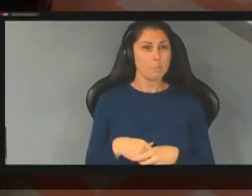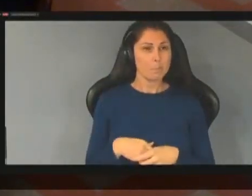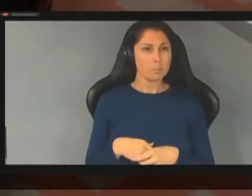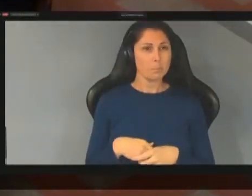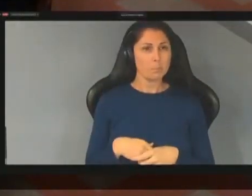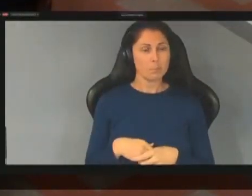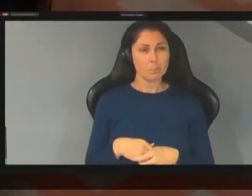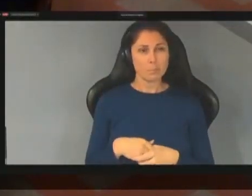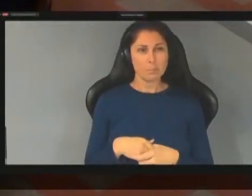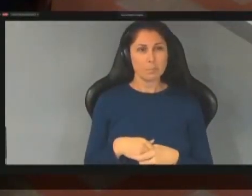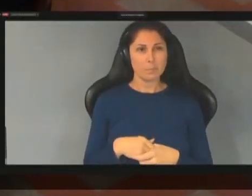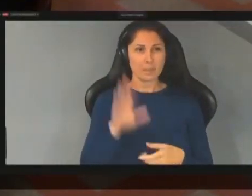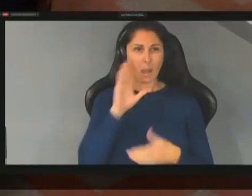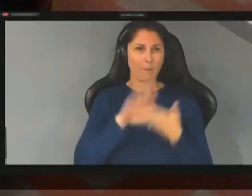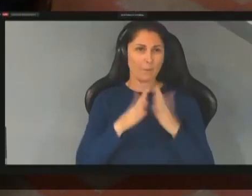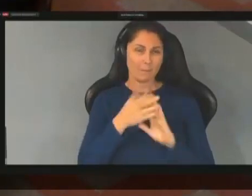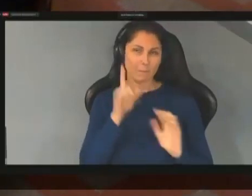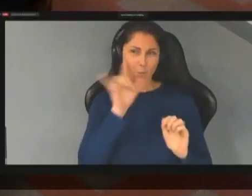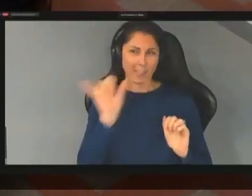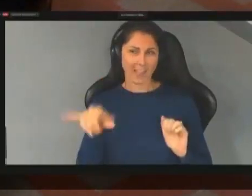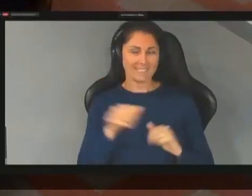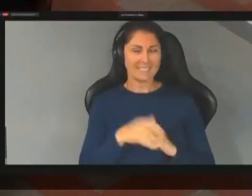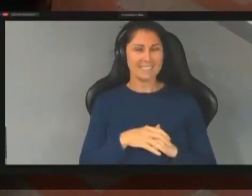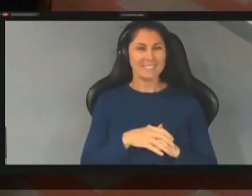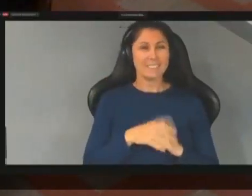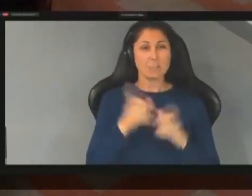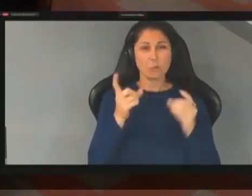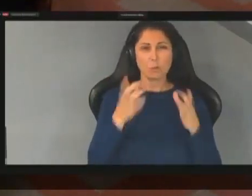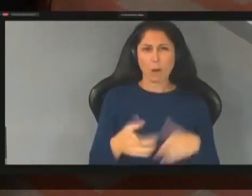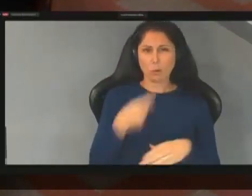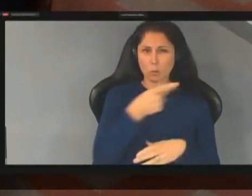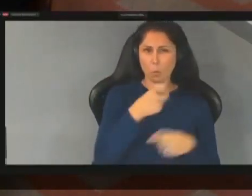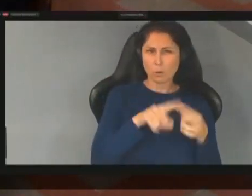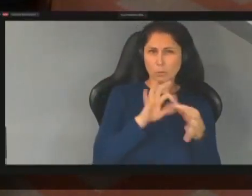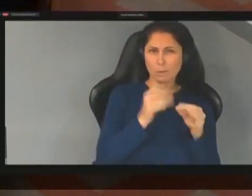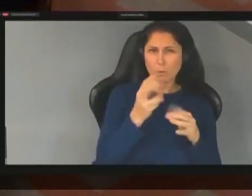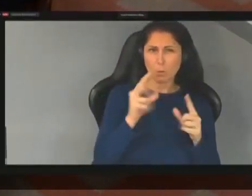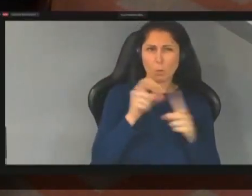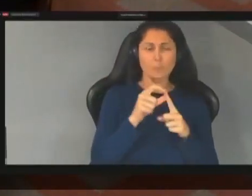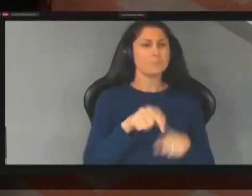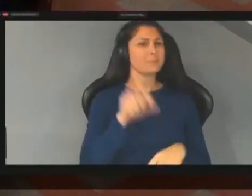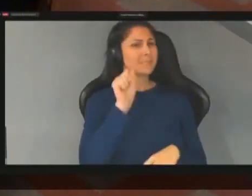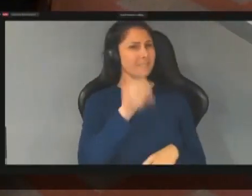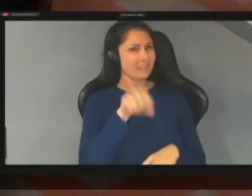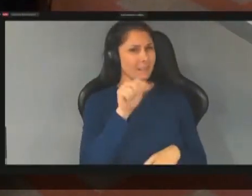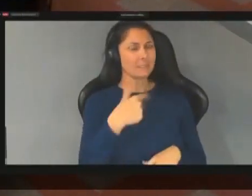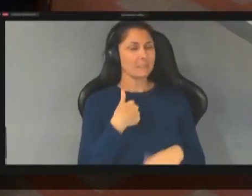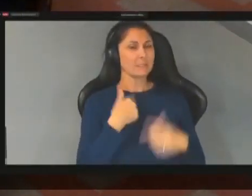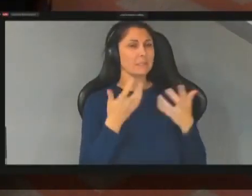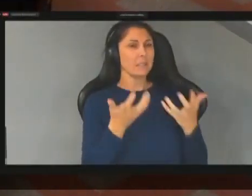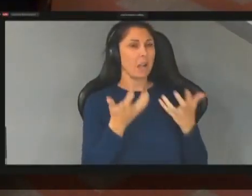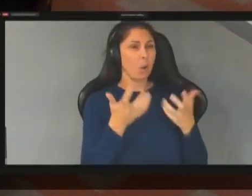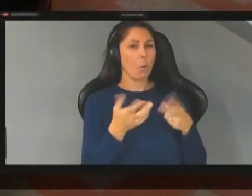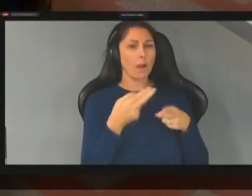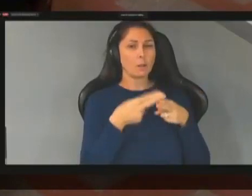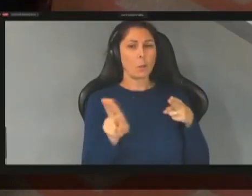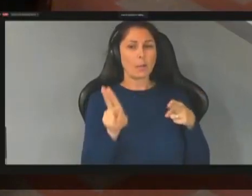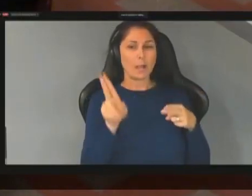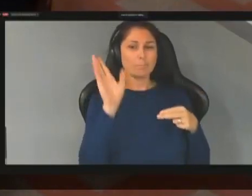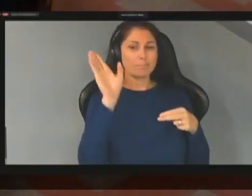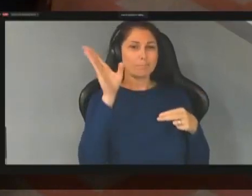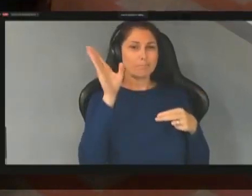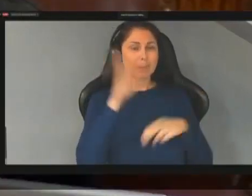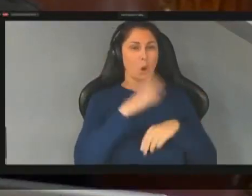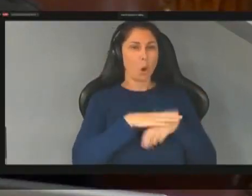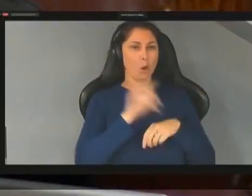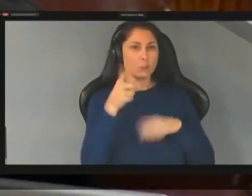I'll forgive you for that. Director, you want to say a few words? Yes, so I did want to do a quick presentation on just